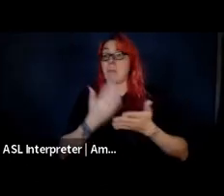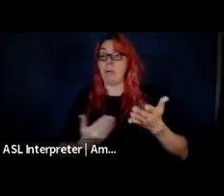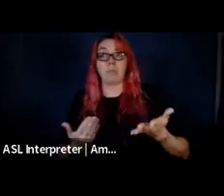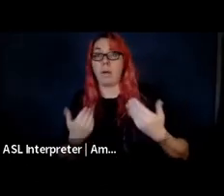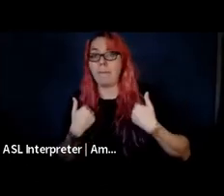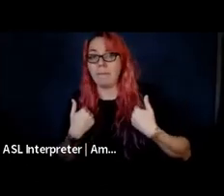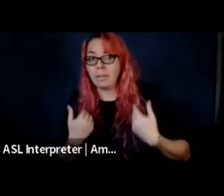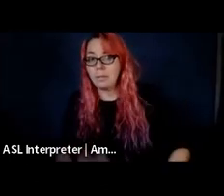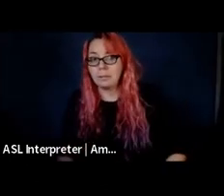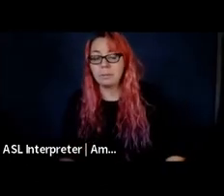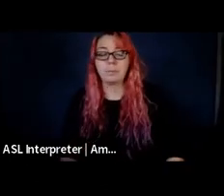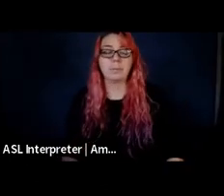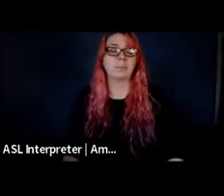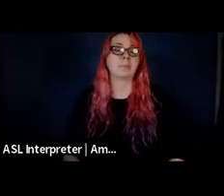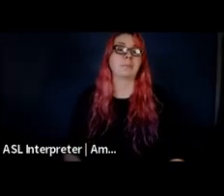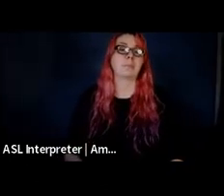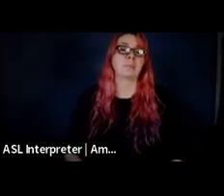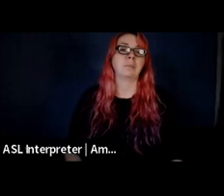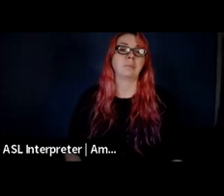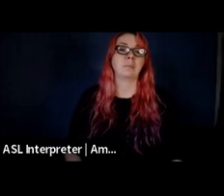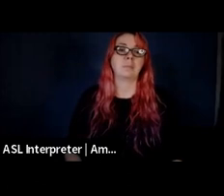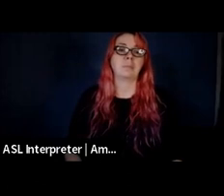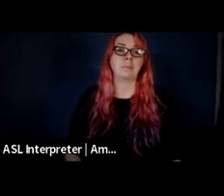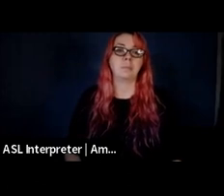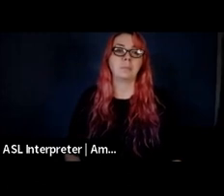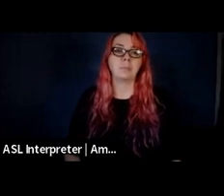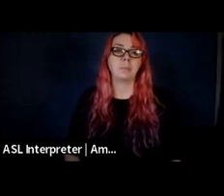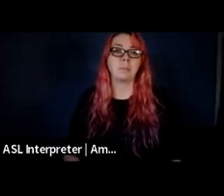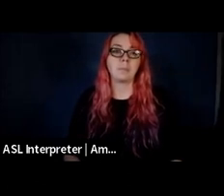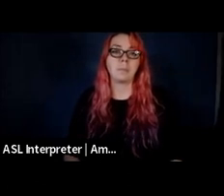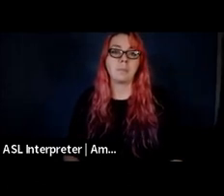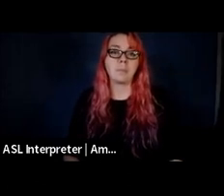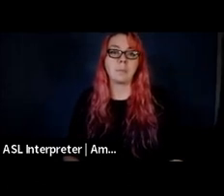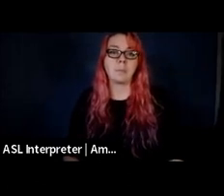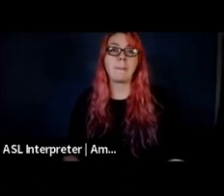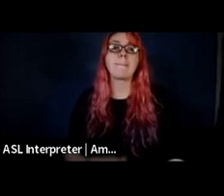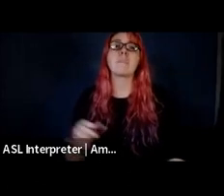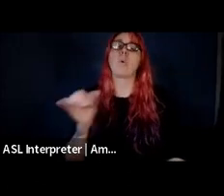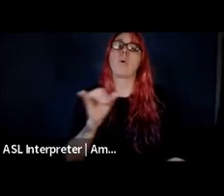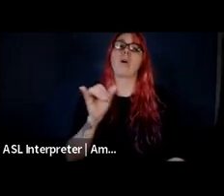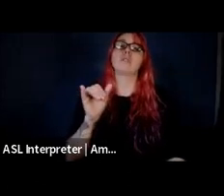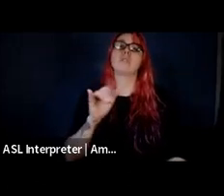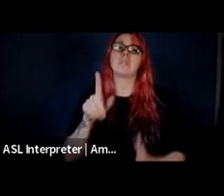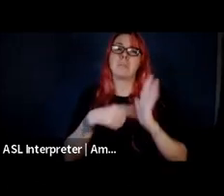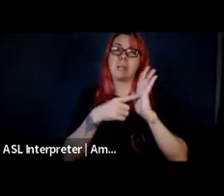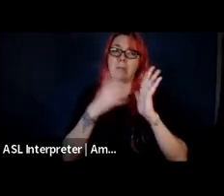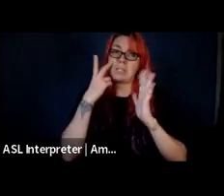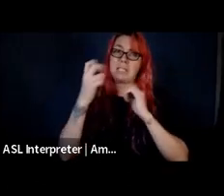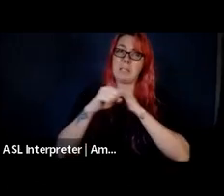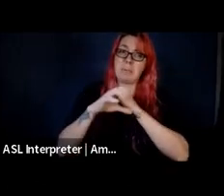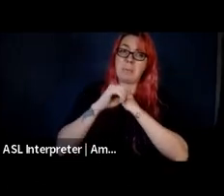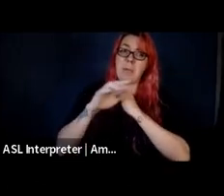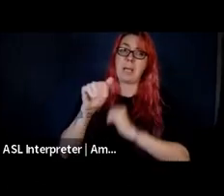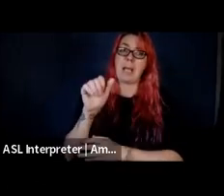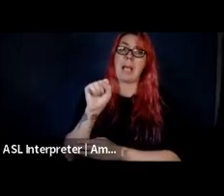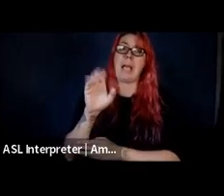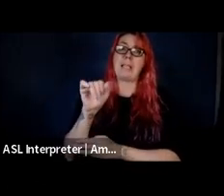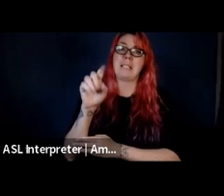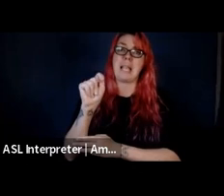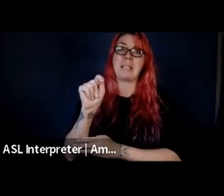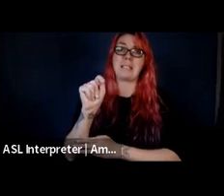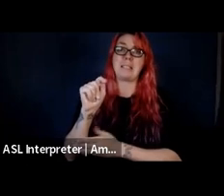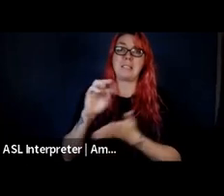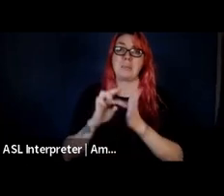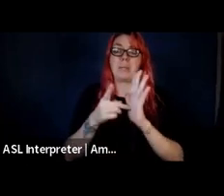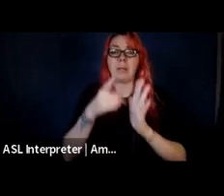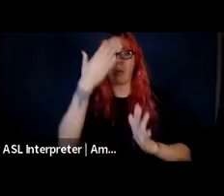made actors, take up small or often silent roles without even knowing what they will be. And equity has worked to shift